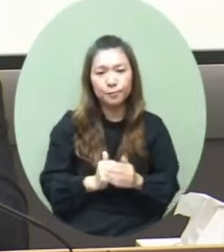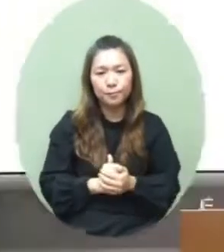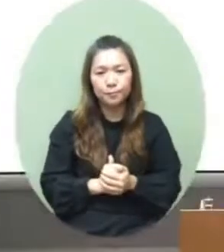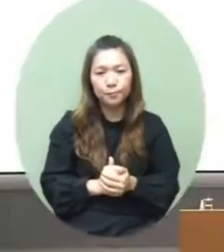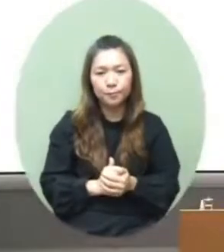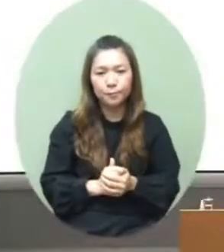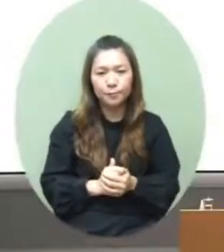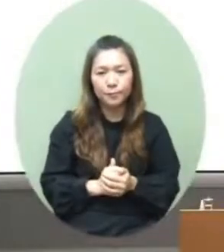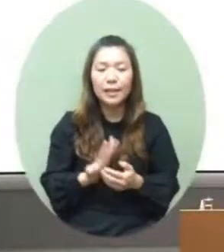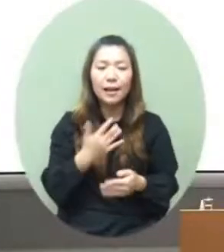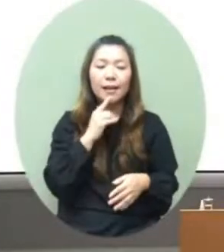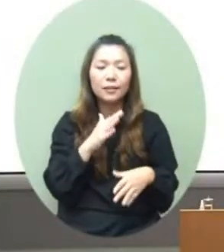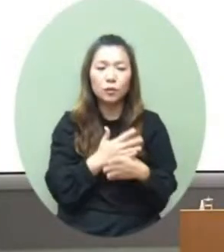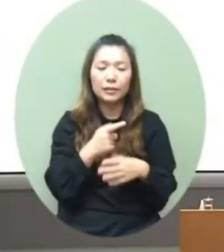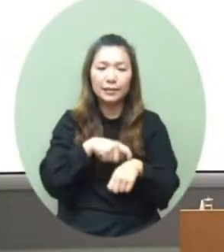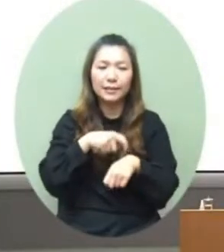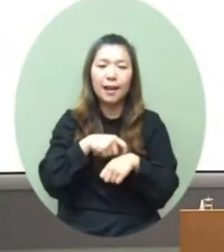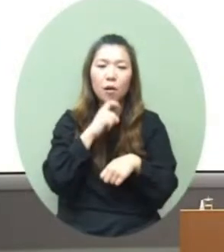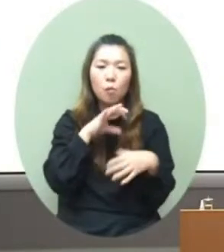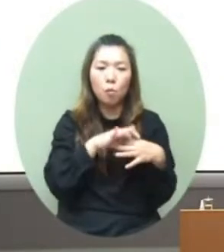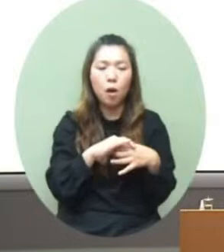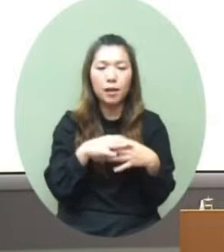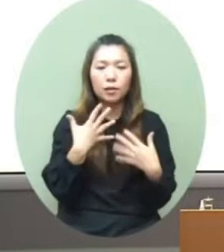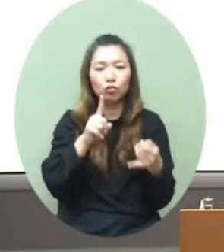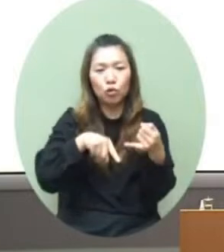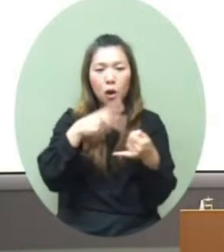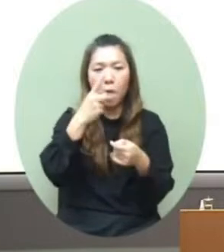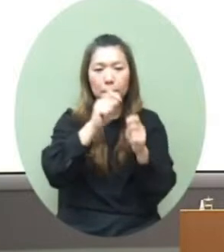confident that things will be all right.